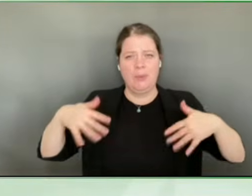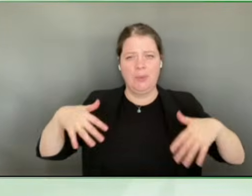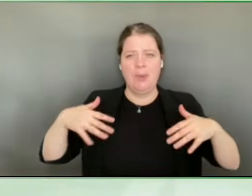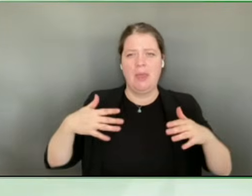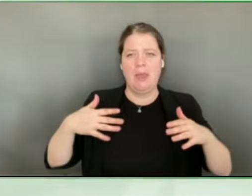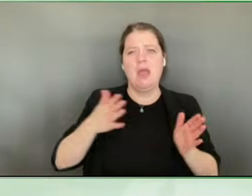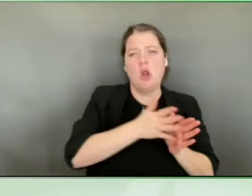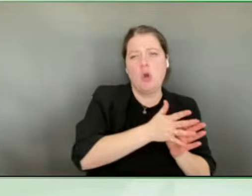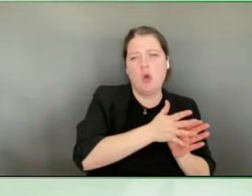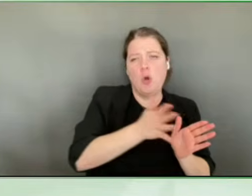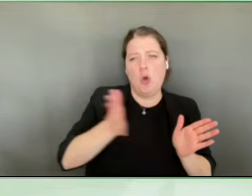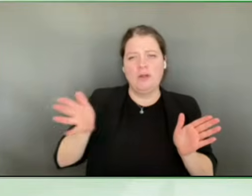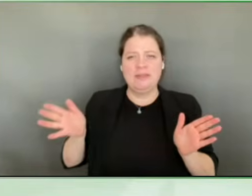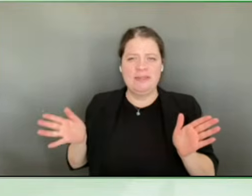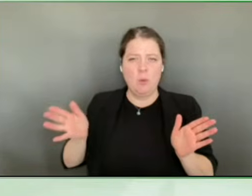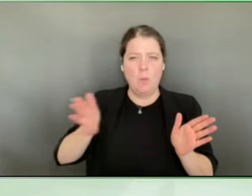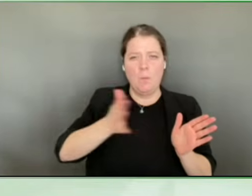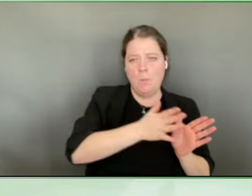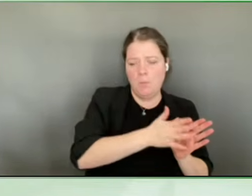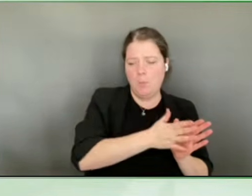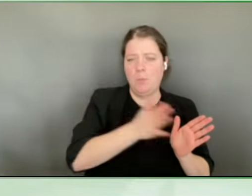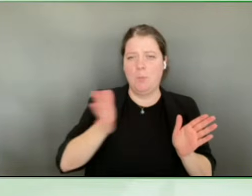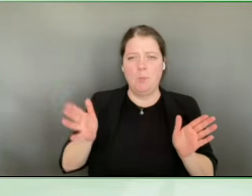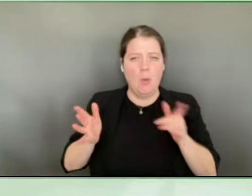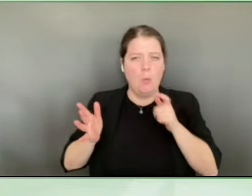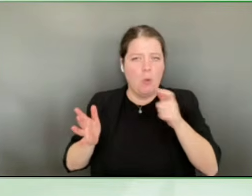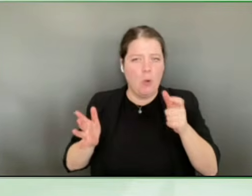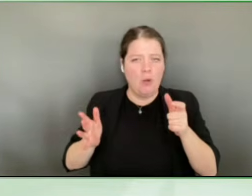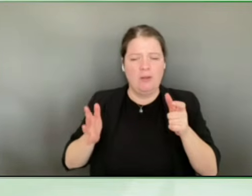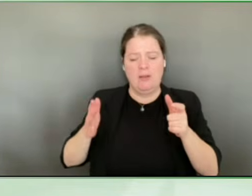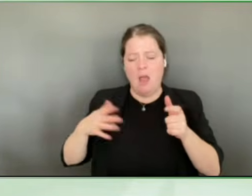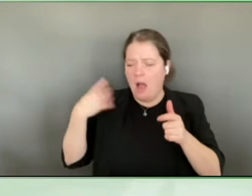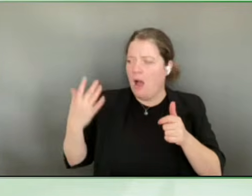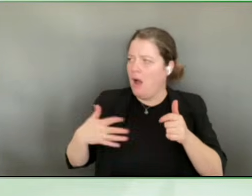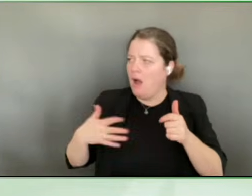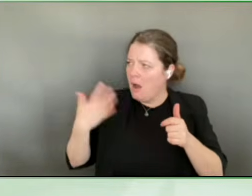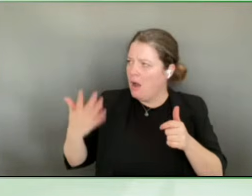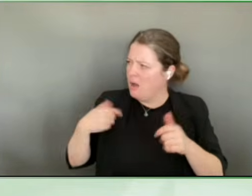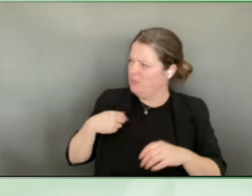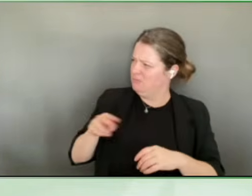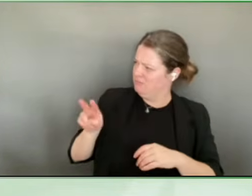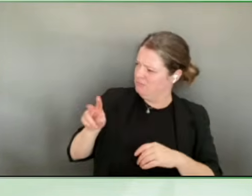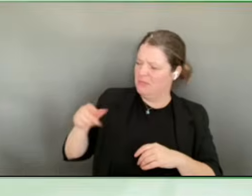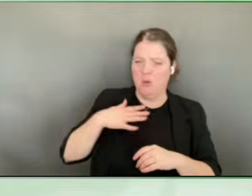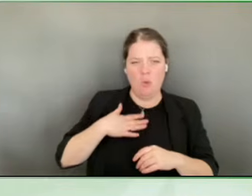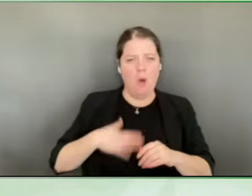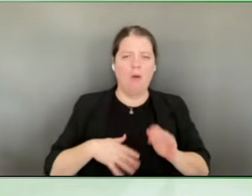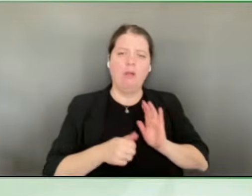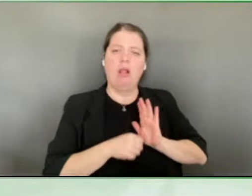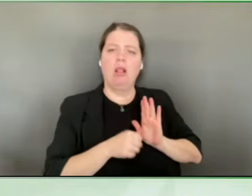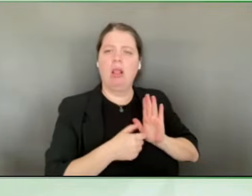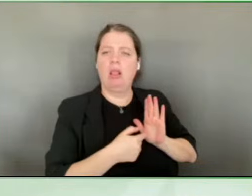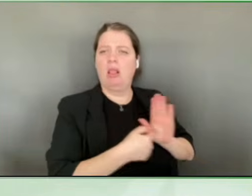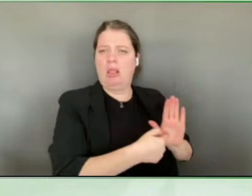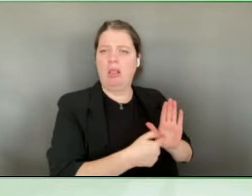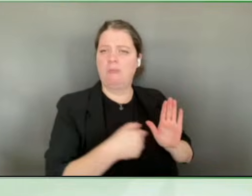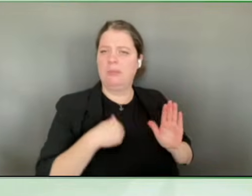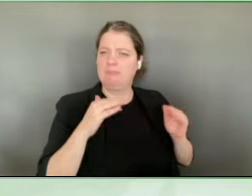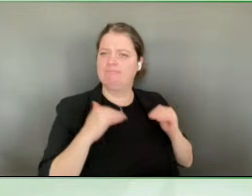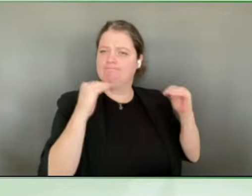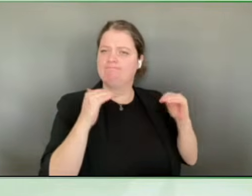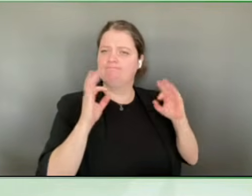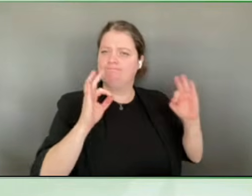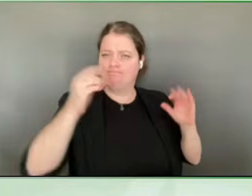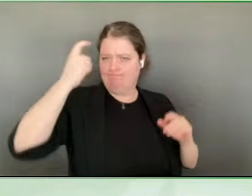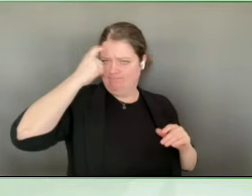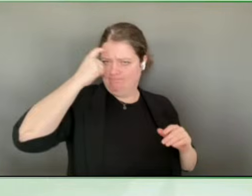Okay. And I suppose, so it's really important that we don't presume knowledge, but also, I suppose, Petra, I would say on the other side of things,